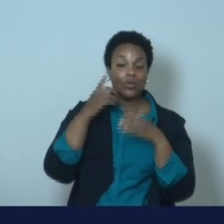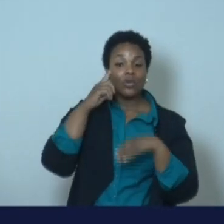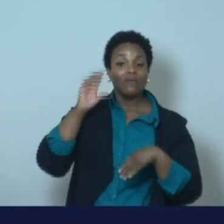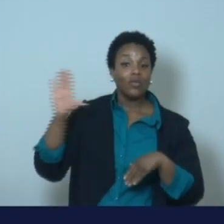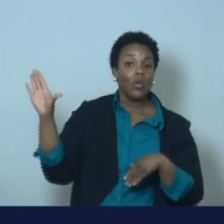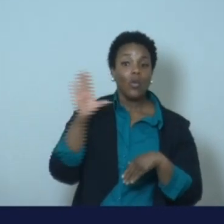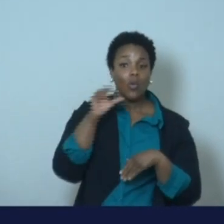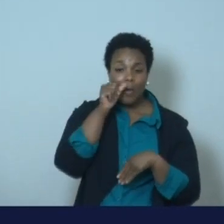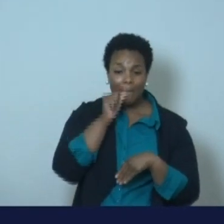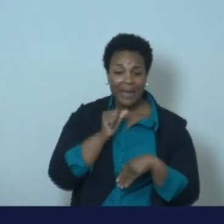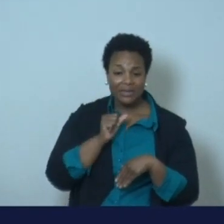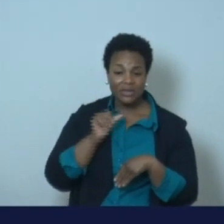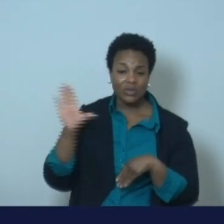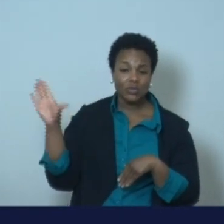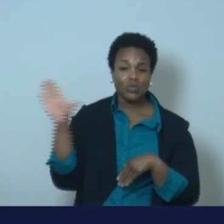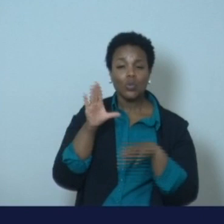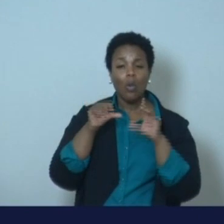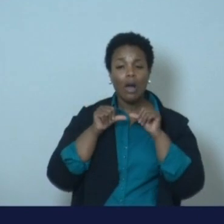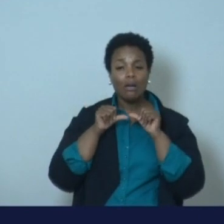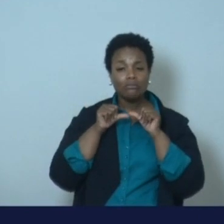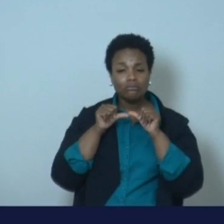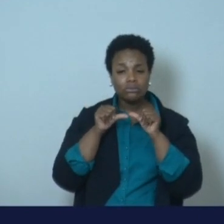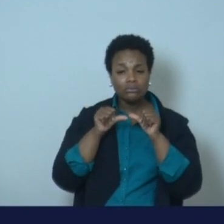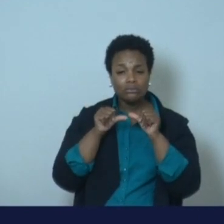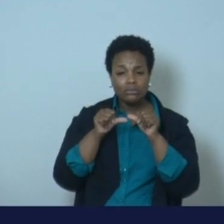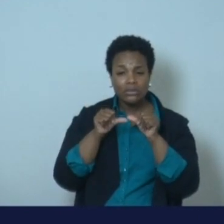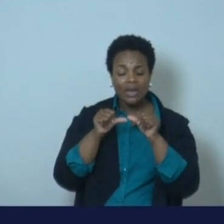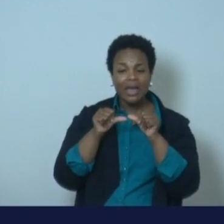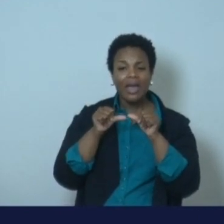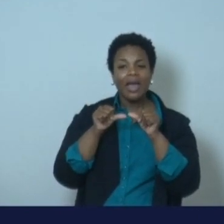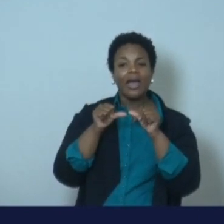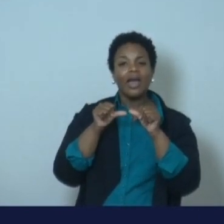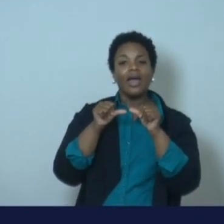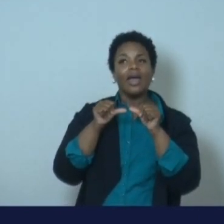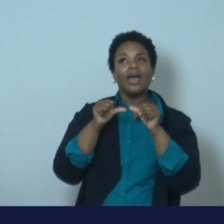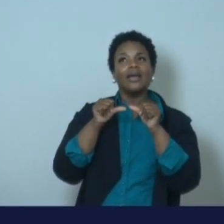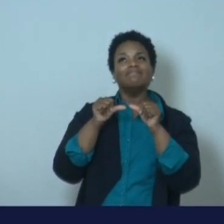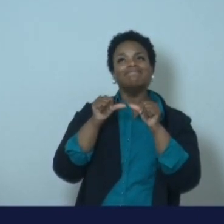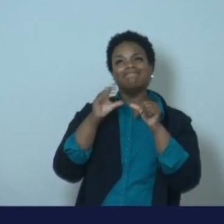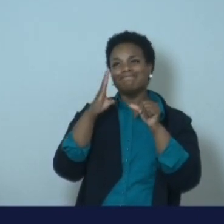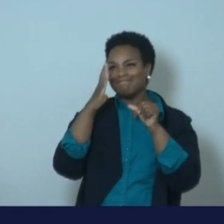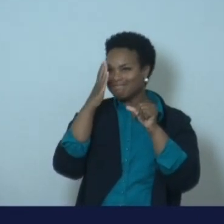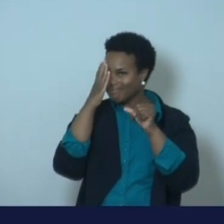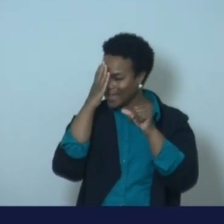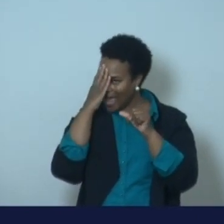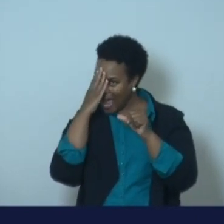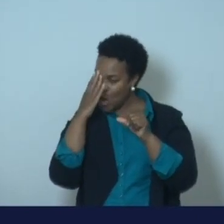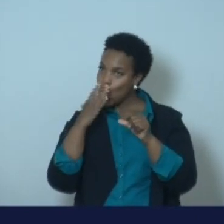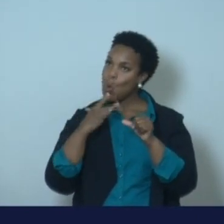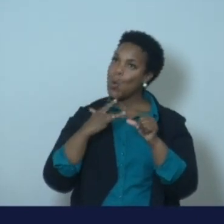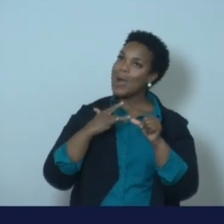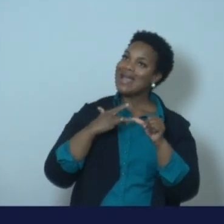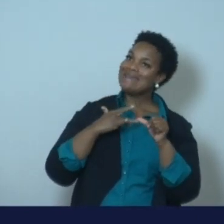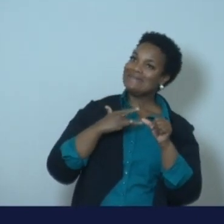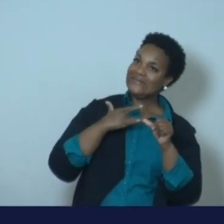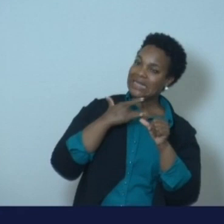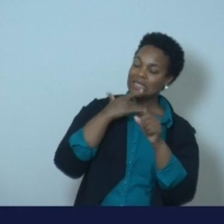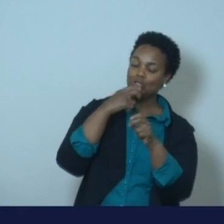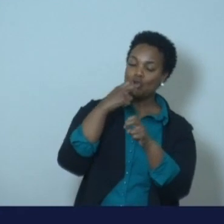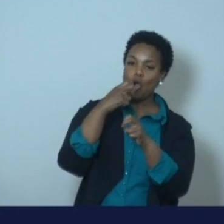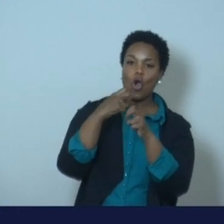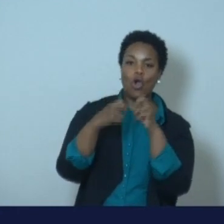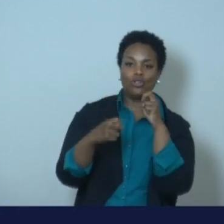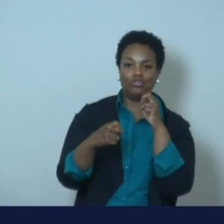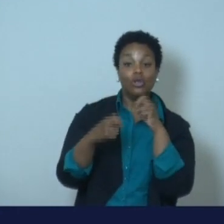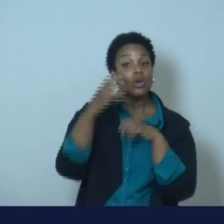diligence, something that's now really beginning to be harsh. which is we still have issues in long-term